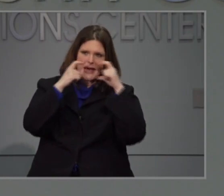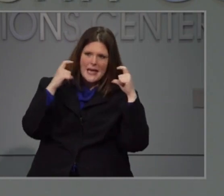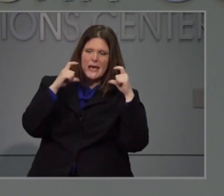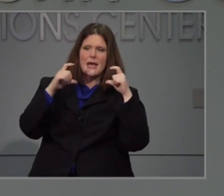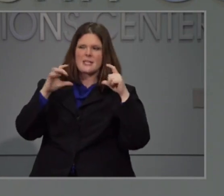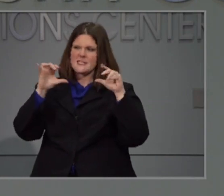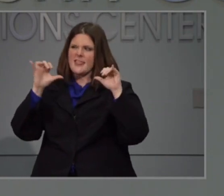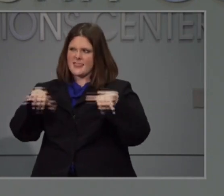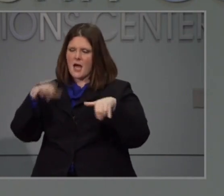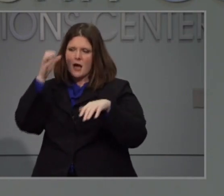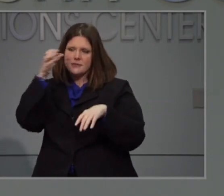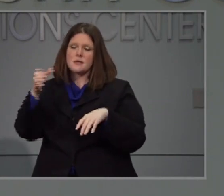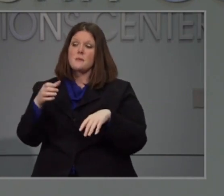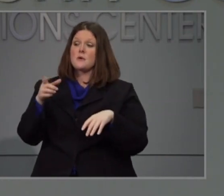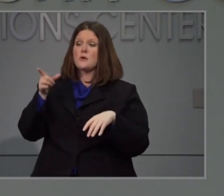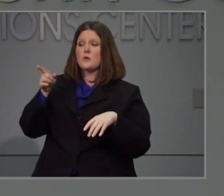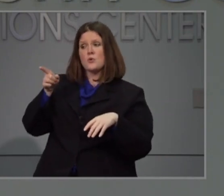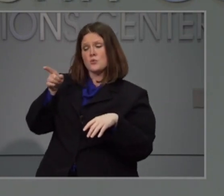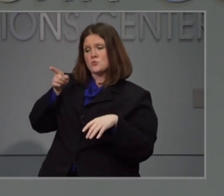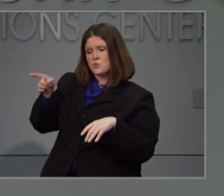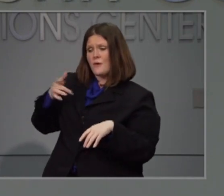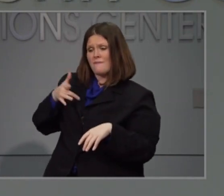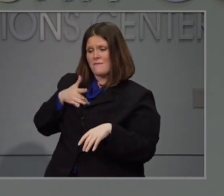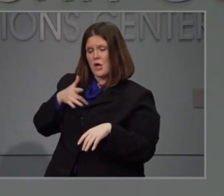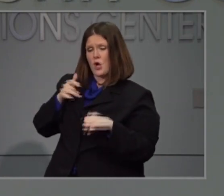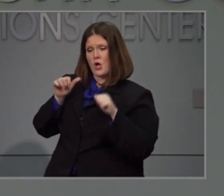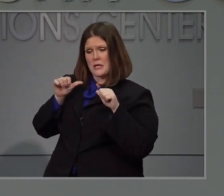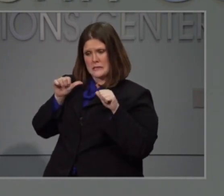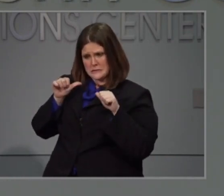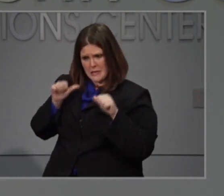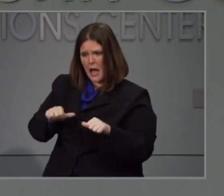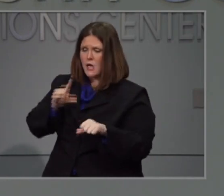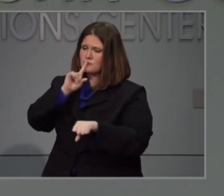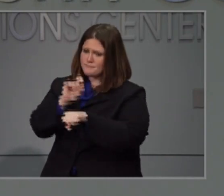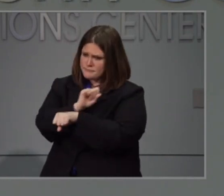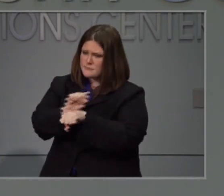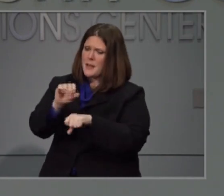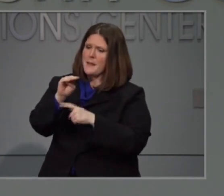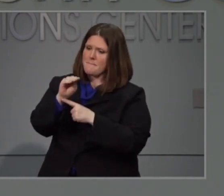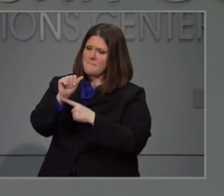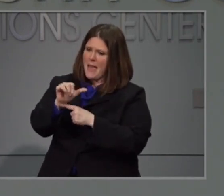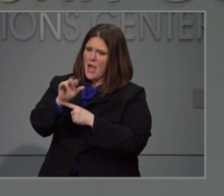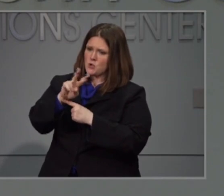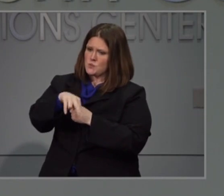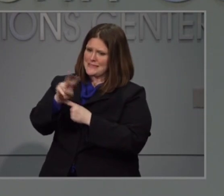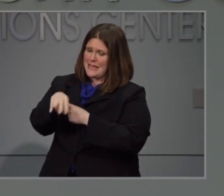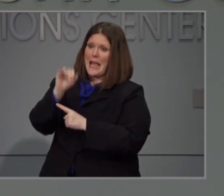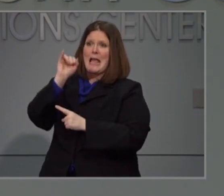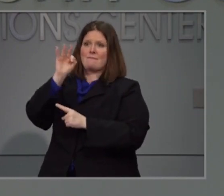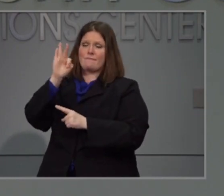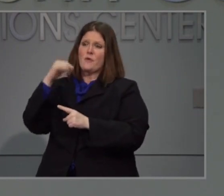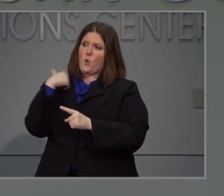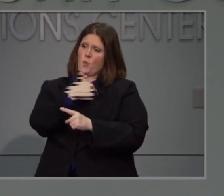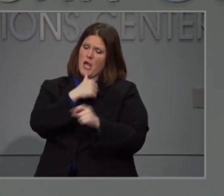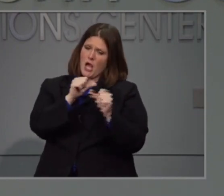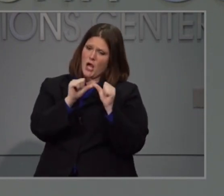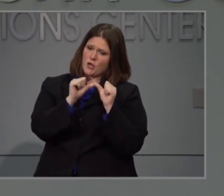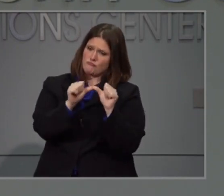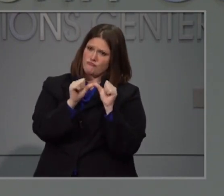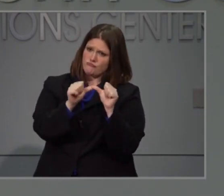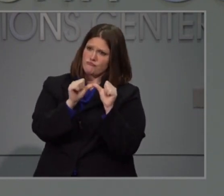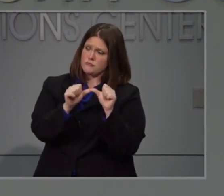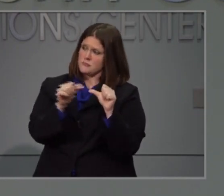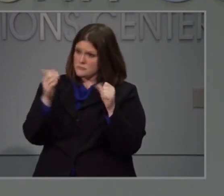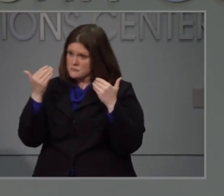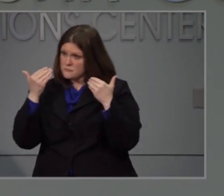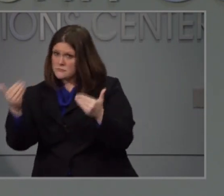you think that it is likely that we will be able to move into phase 2 on May 22nd at the rate that we're going right now? We are hopeful